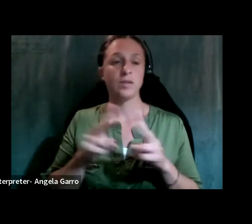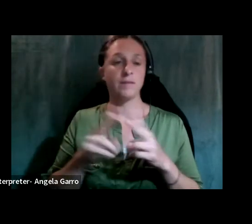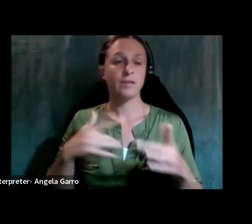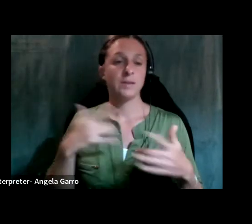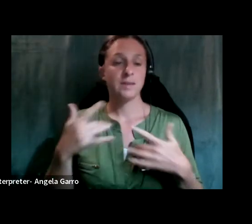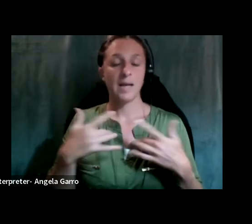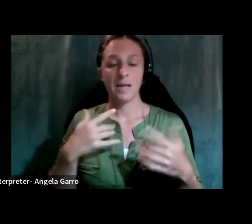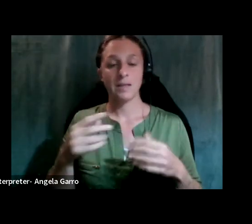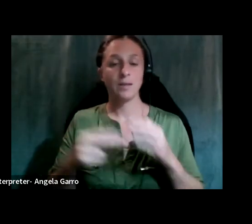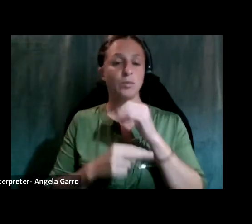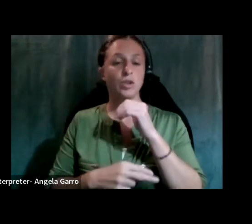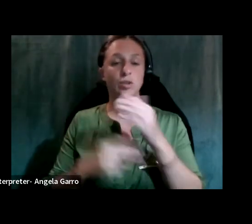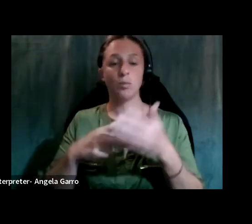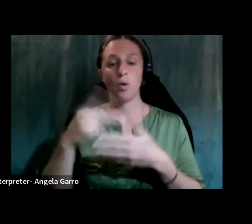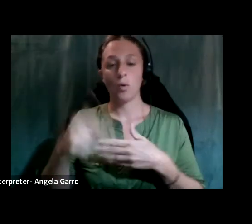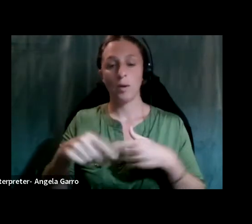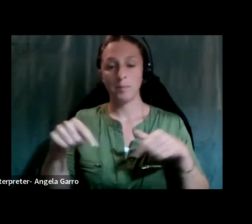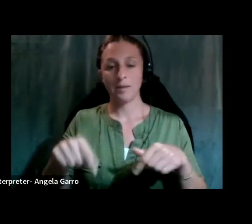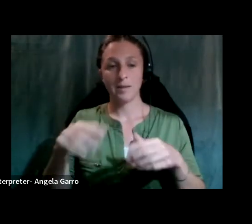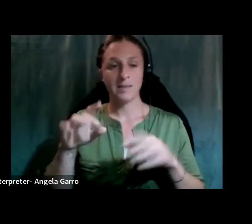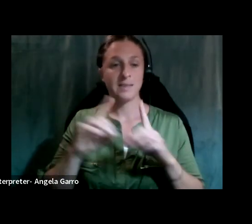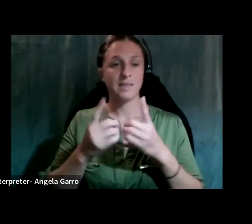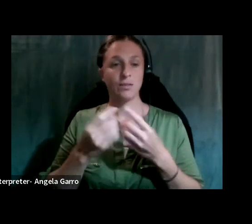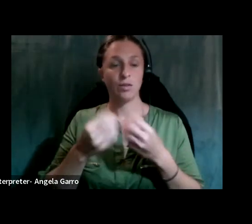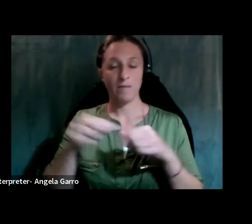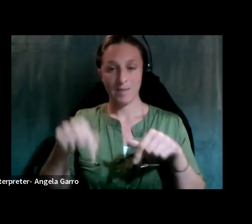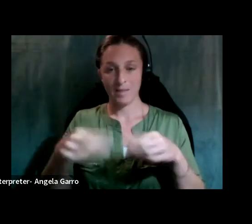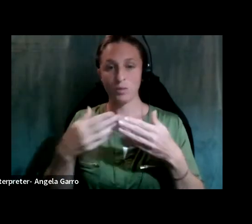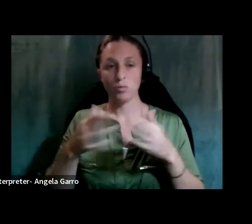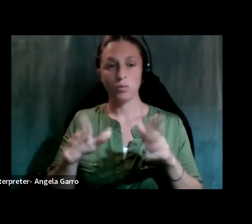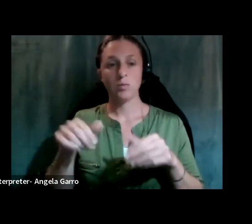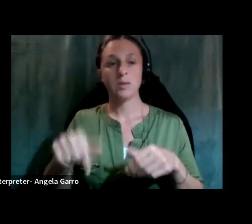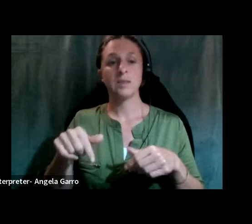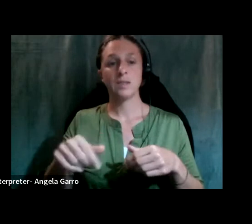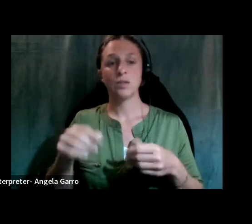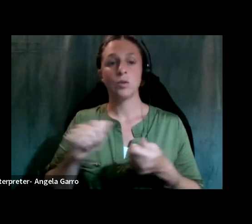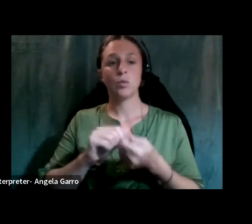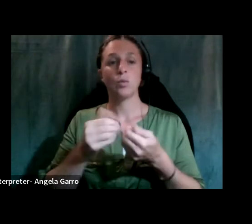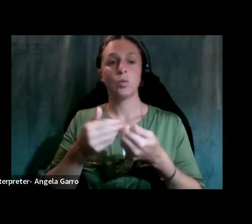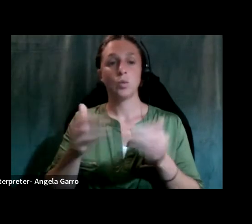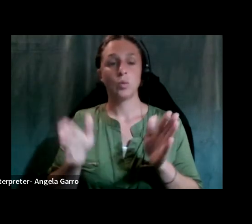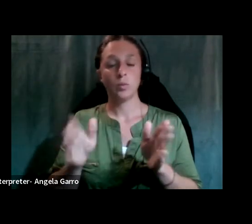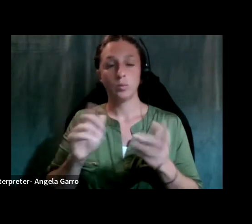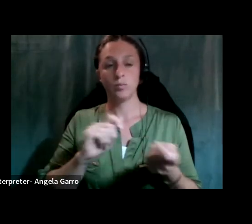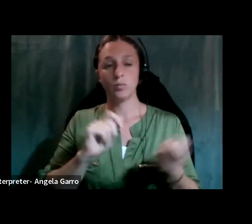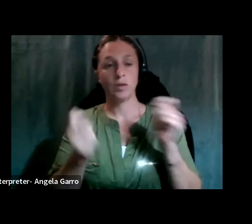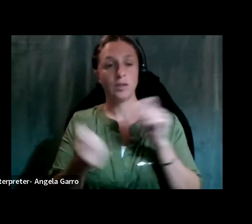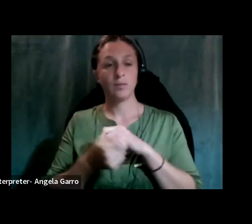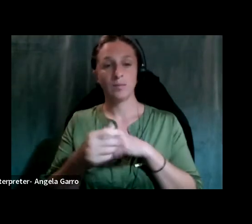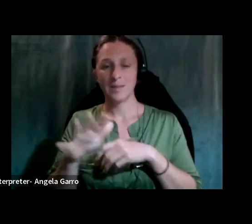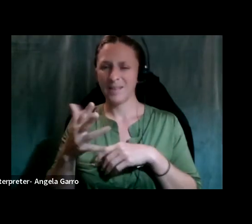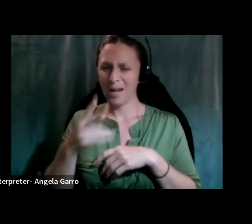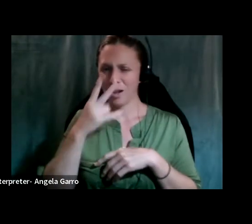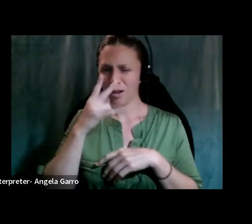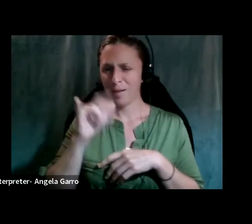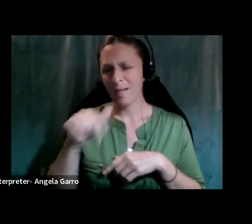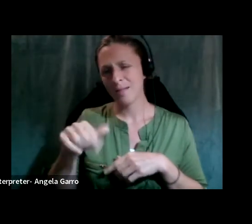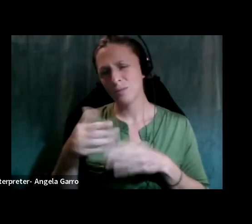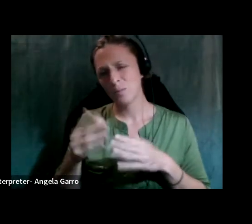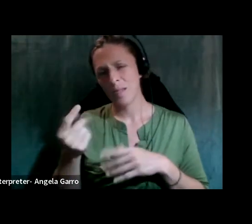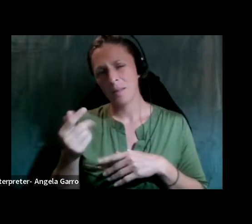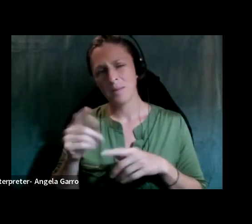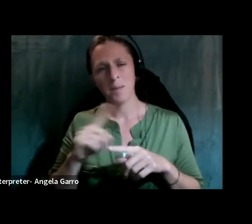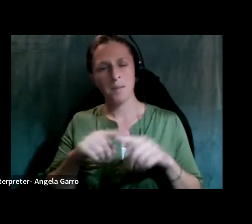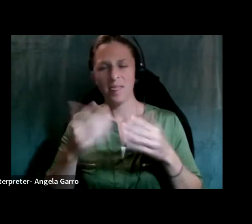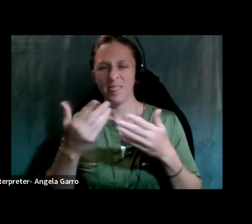program celebration that was held right here at the district office in this very room. The room was transformed and it kind of looked like this room just a little bit, but things were on the